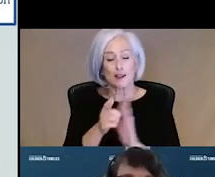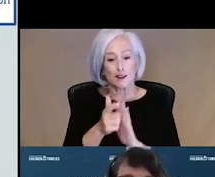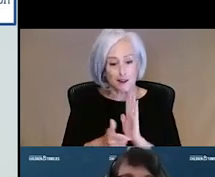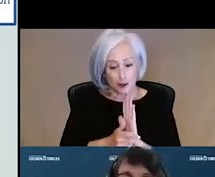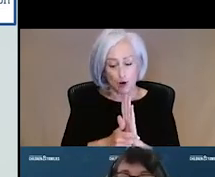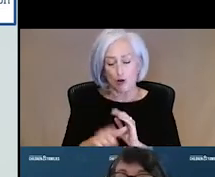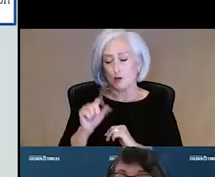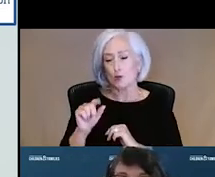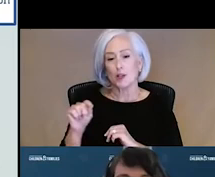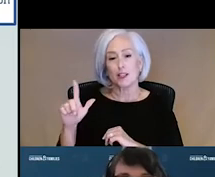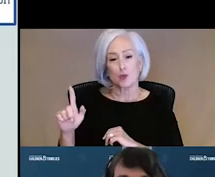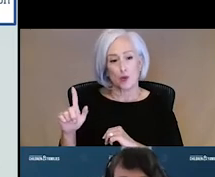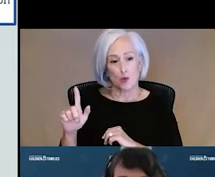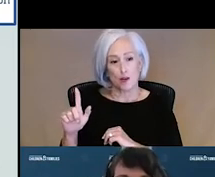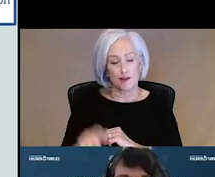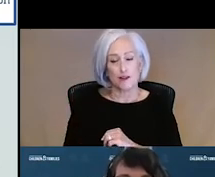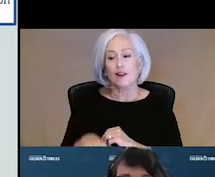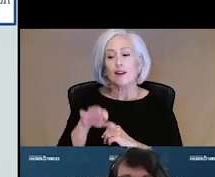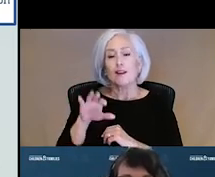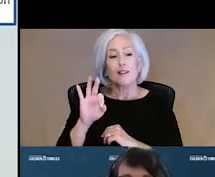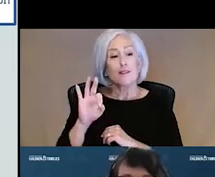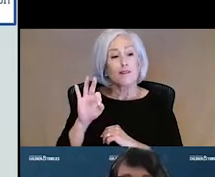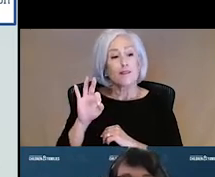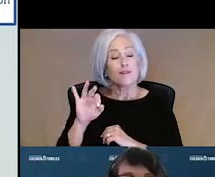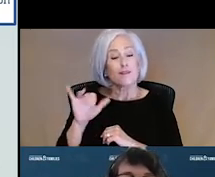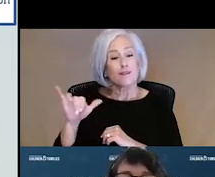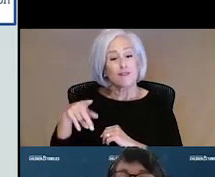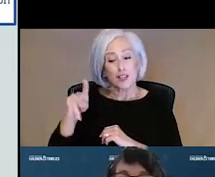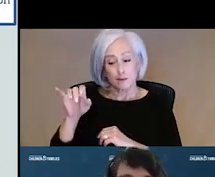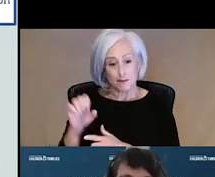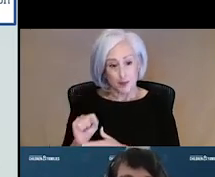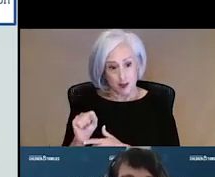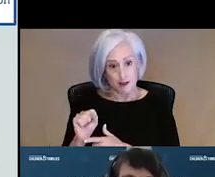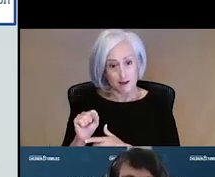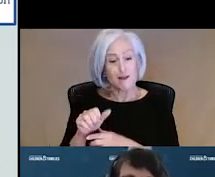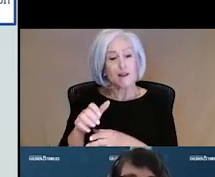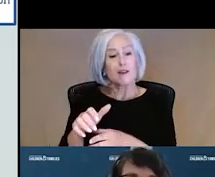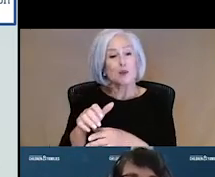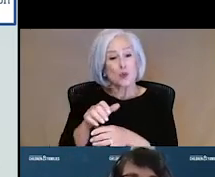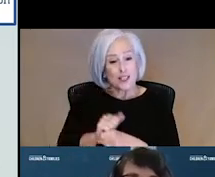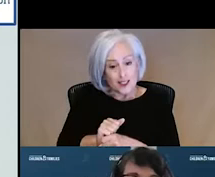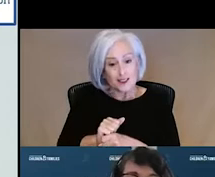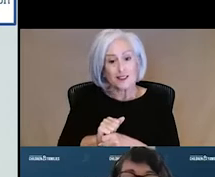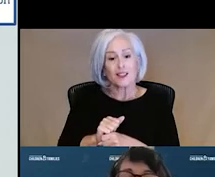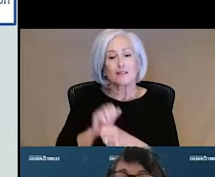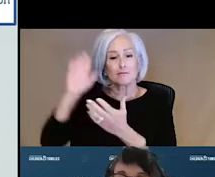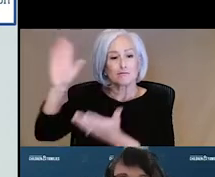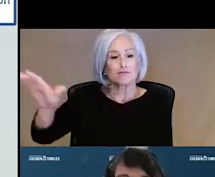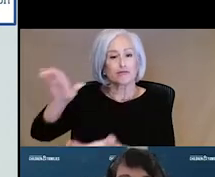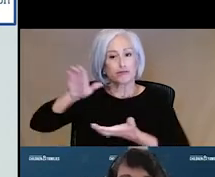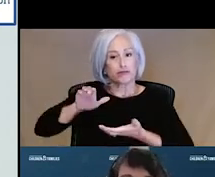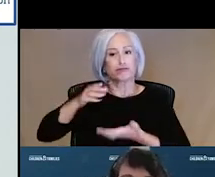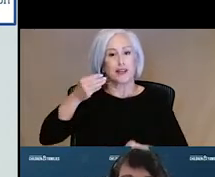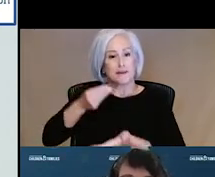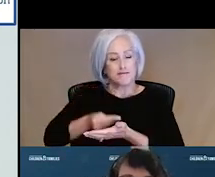Violence Prevention Services Act, FVPSA, has received a historic investment of funds that allows